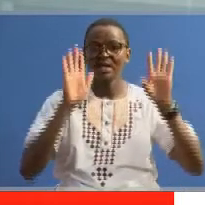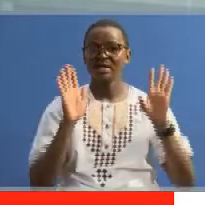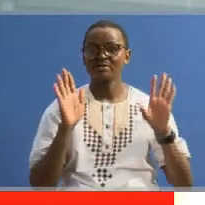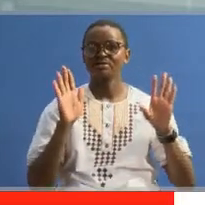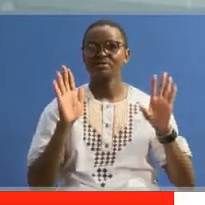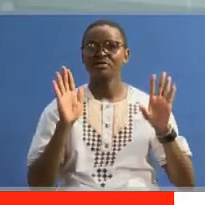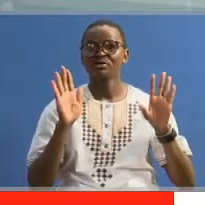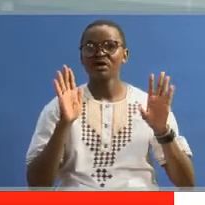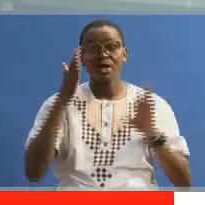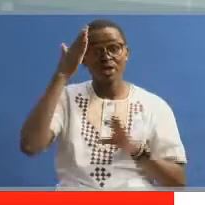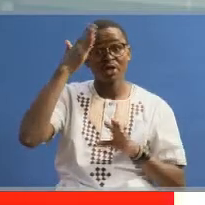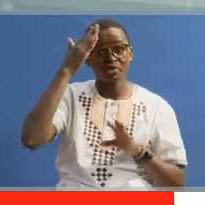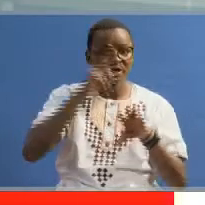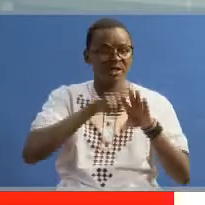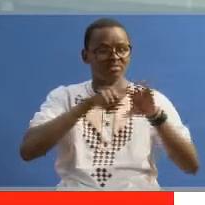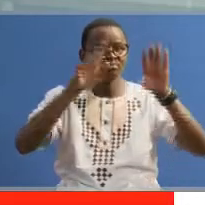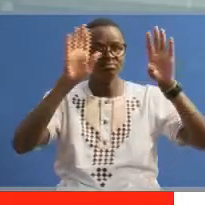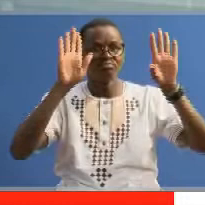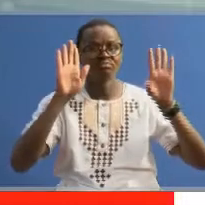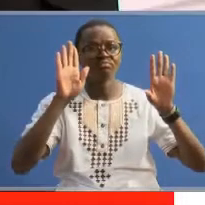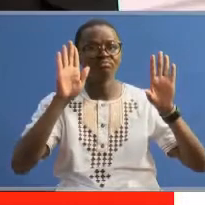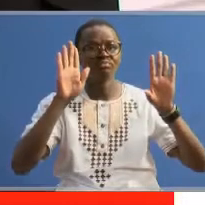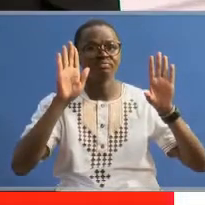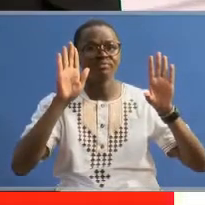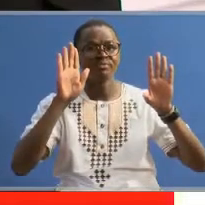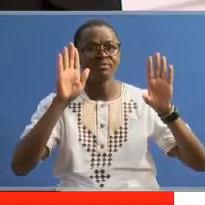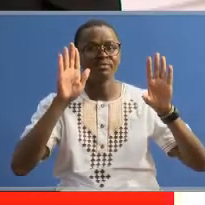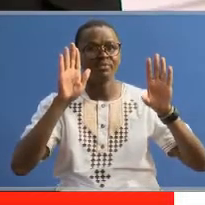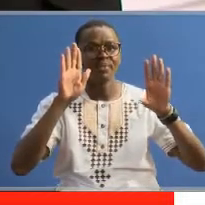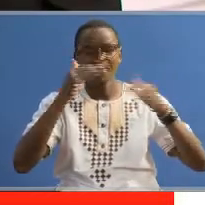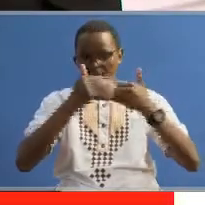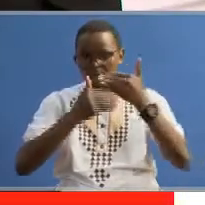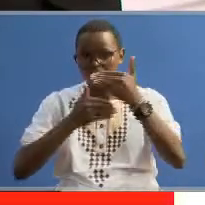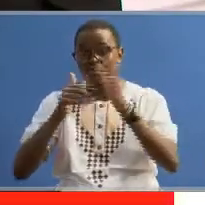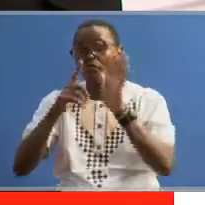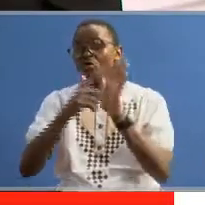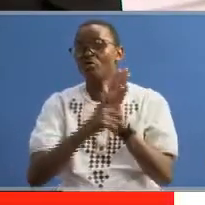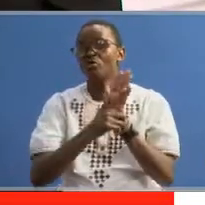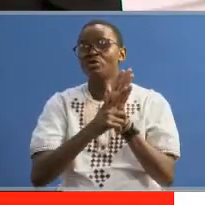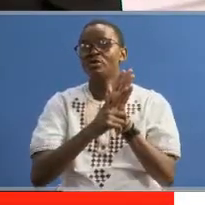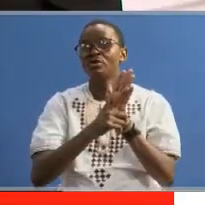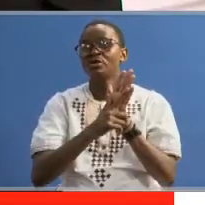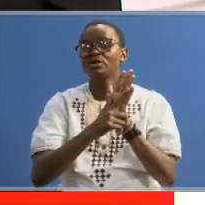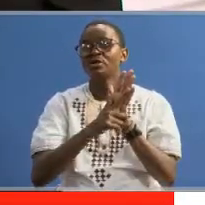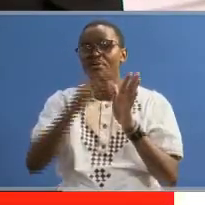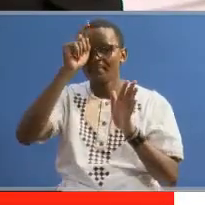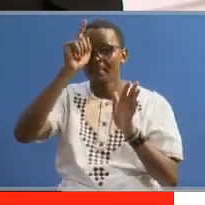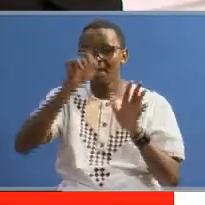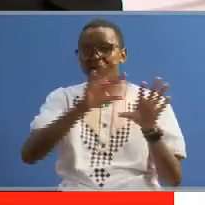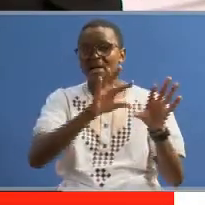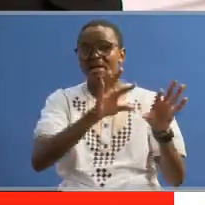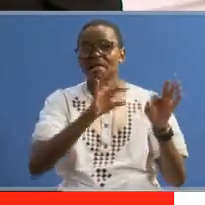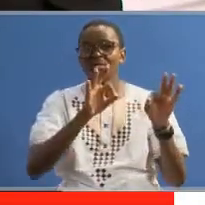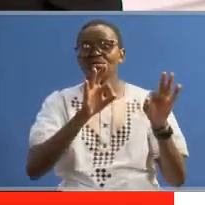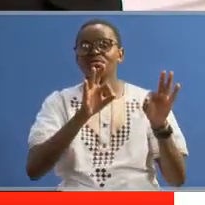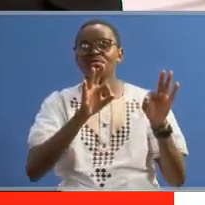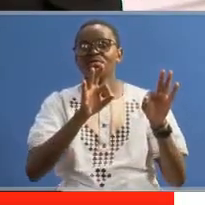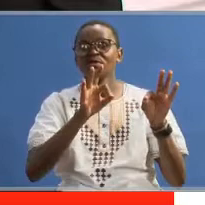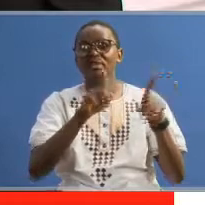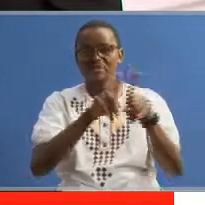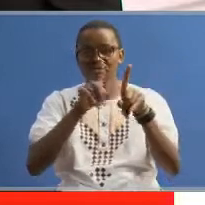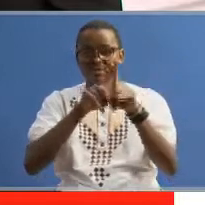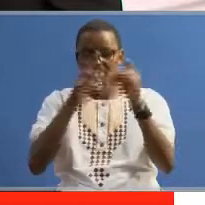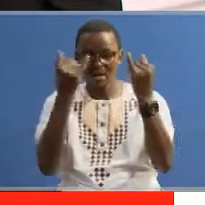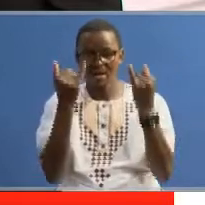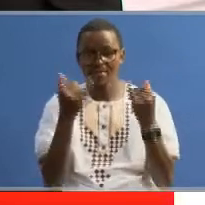Yeah. And you know, when you surrender, I think the due process of law should take place. Because wow. even now,